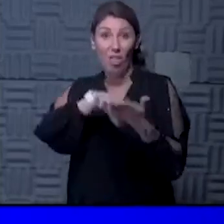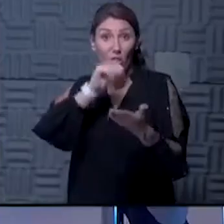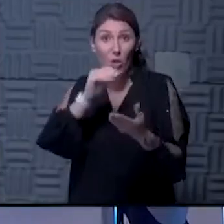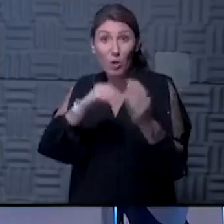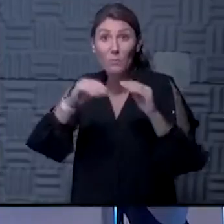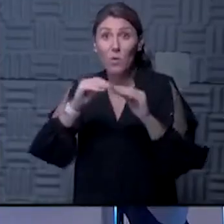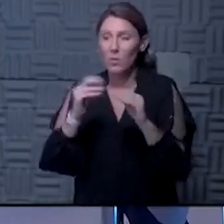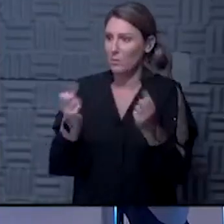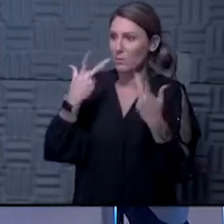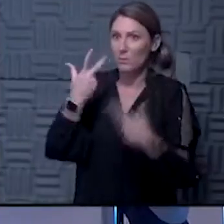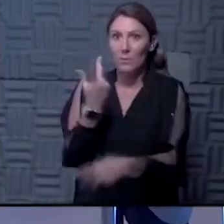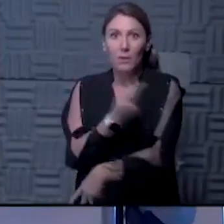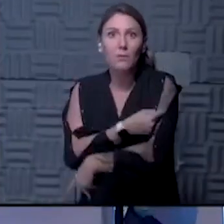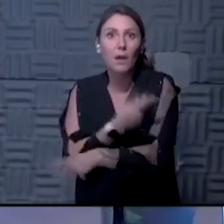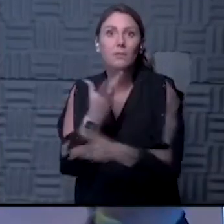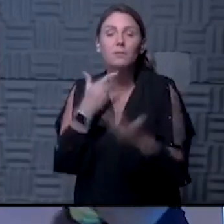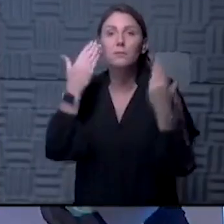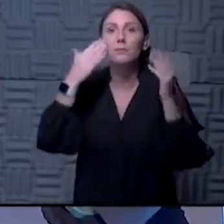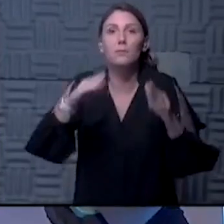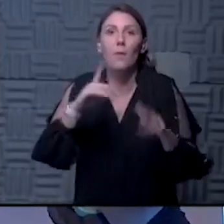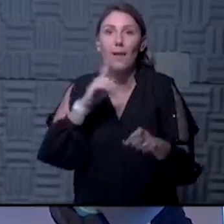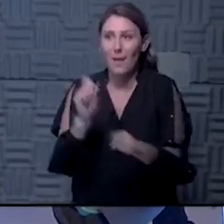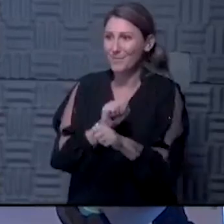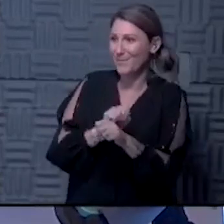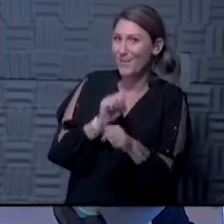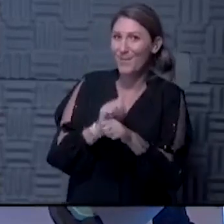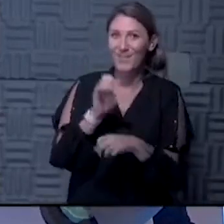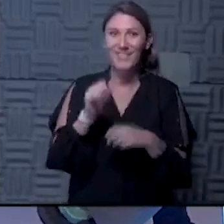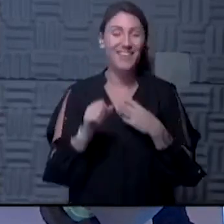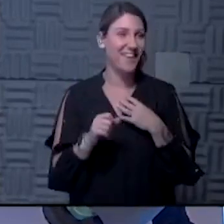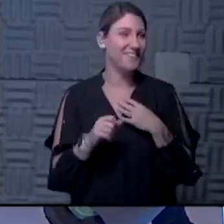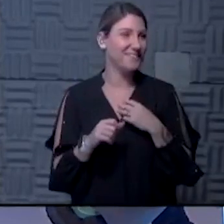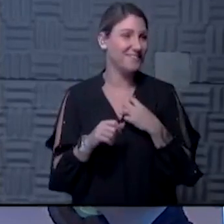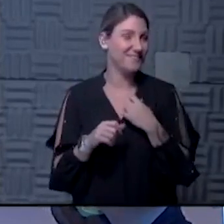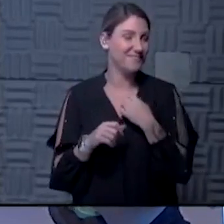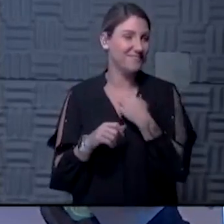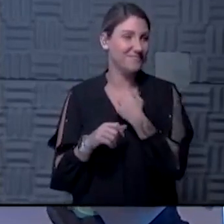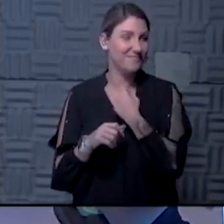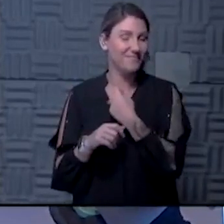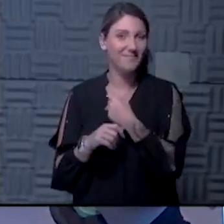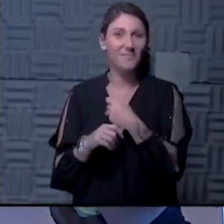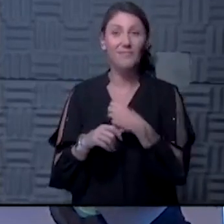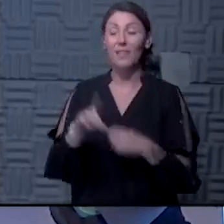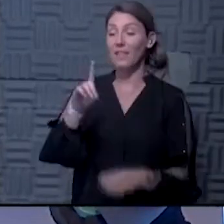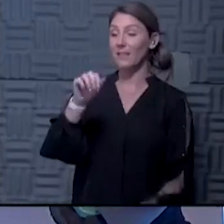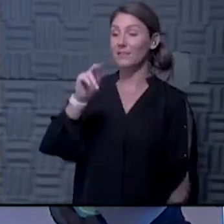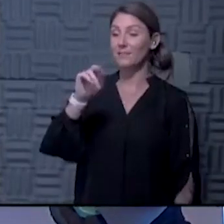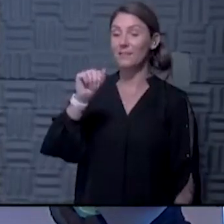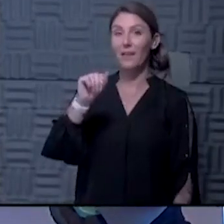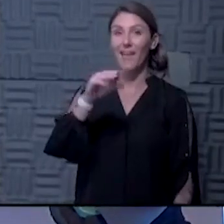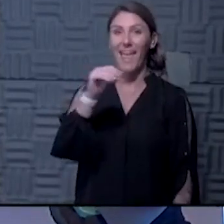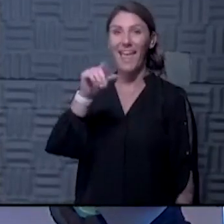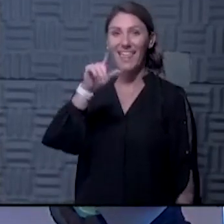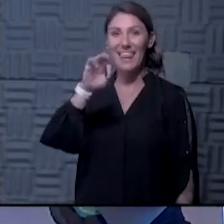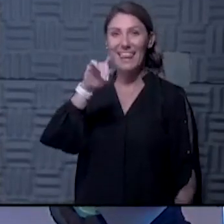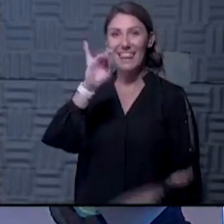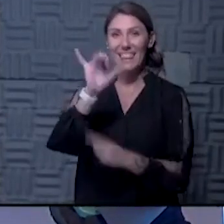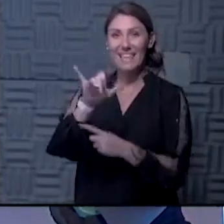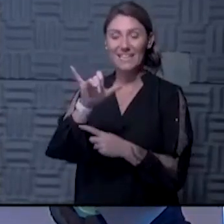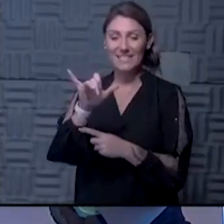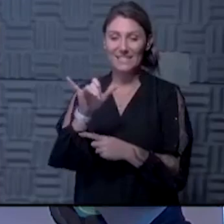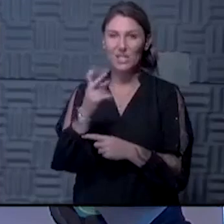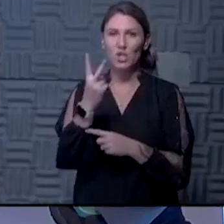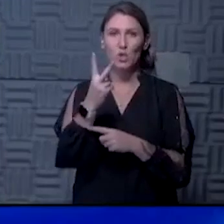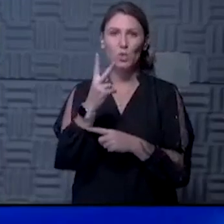just so many vaccines right now. We don't even know which one to make mandatory. That's right. So. All right, Diana and Lindsay have